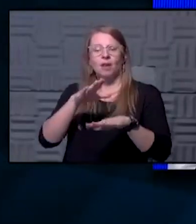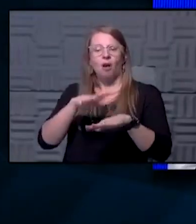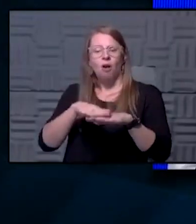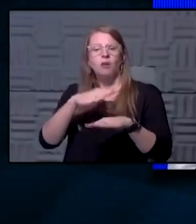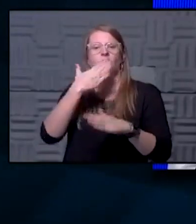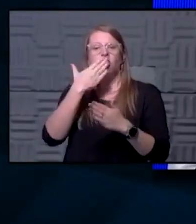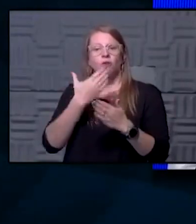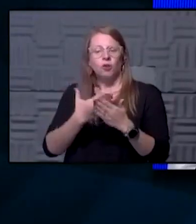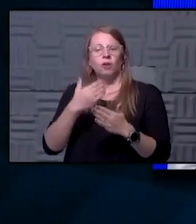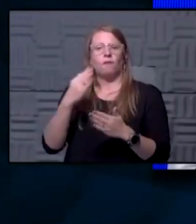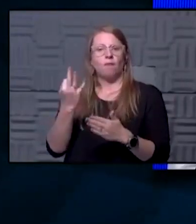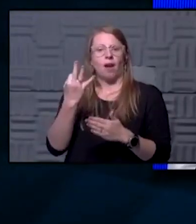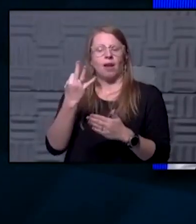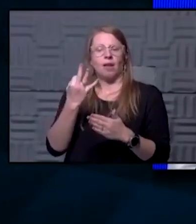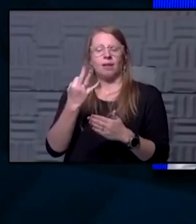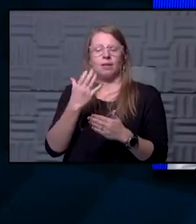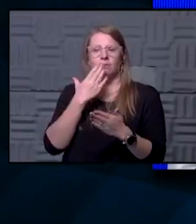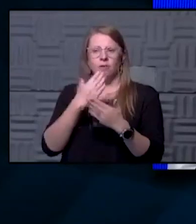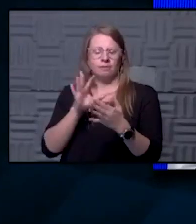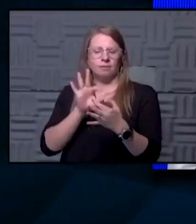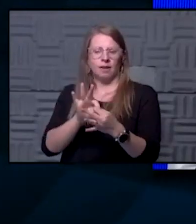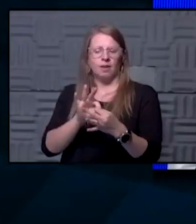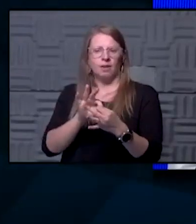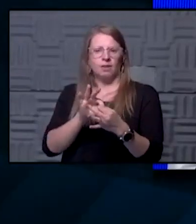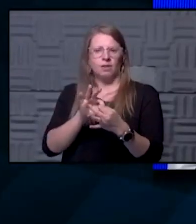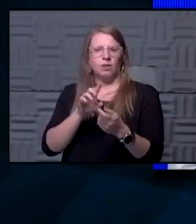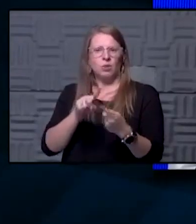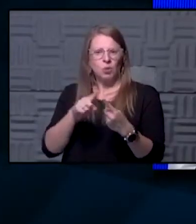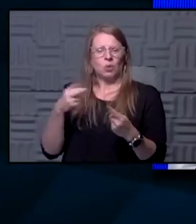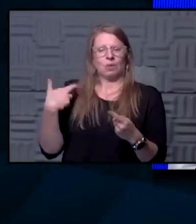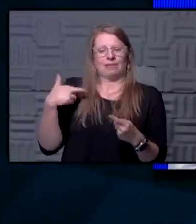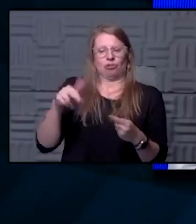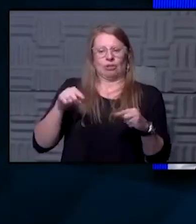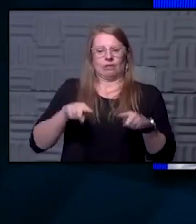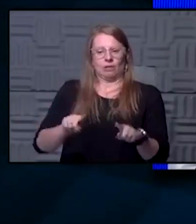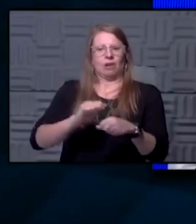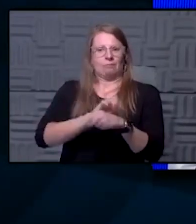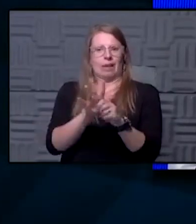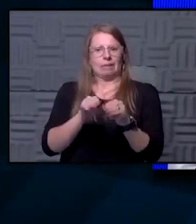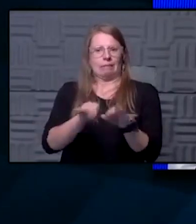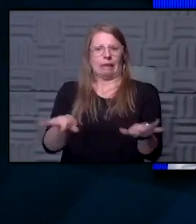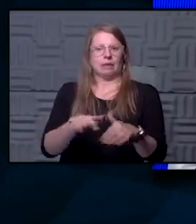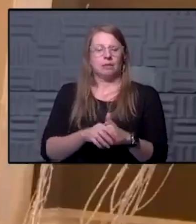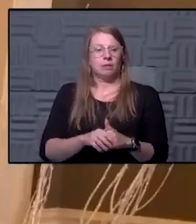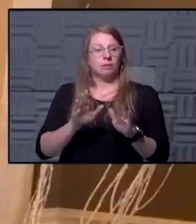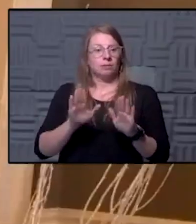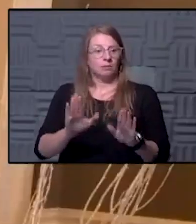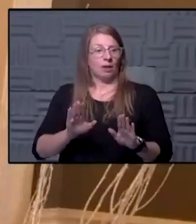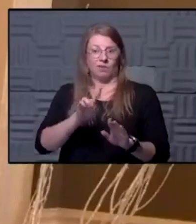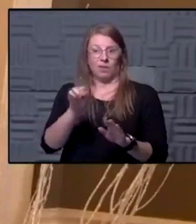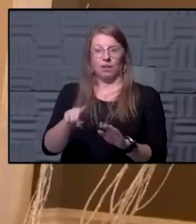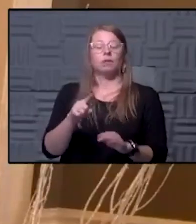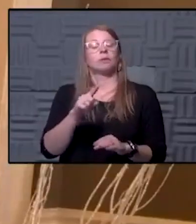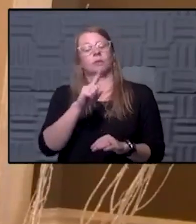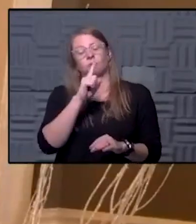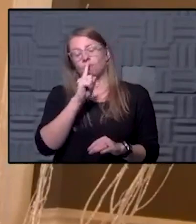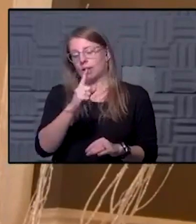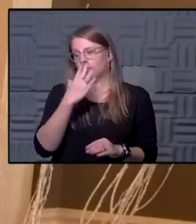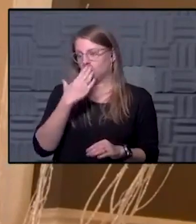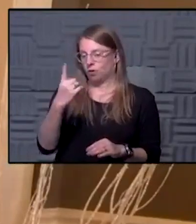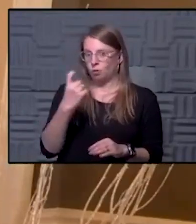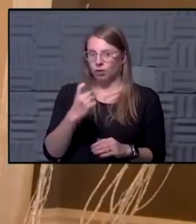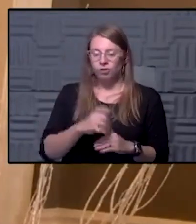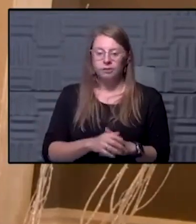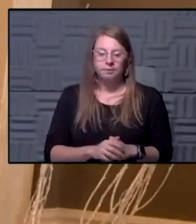important is it to you to stay connected to religion throughout these times? Yeah, there you go. What a great question, Pastor. Very good question,